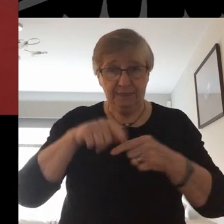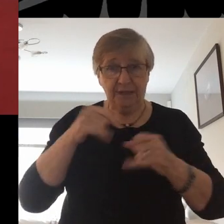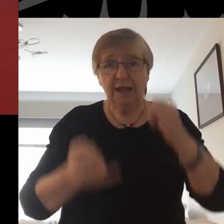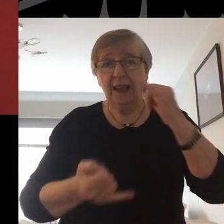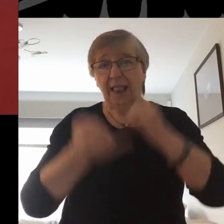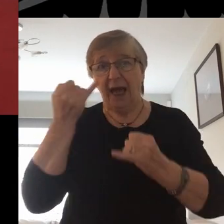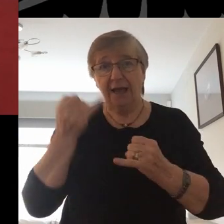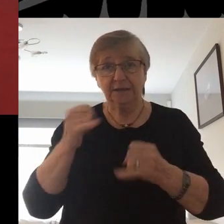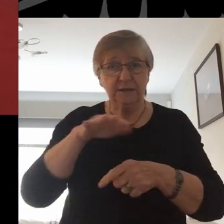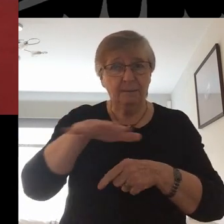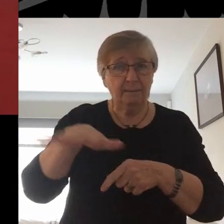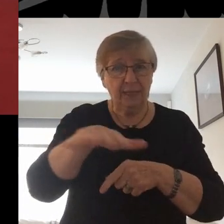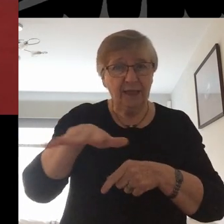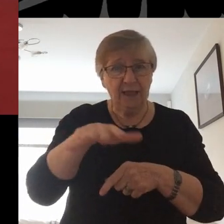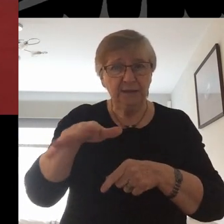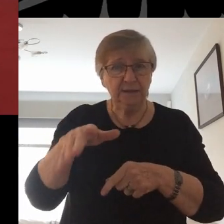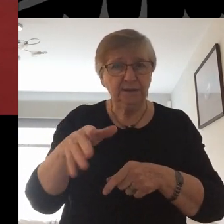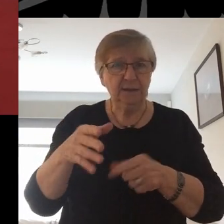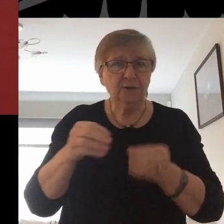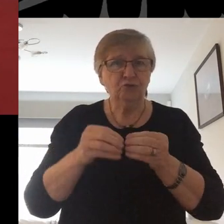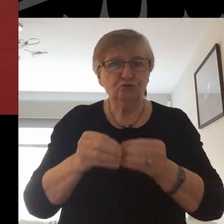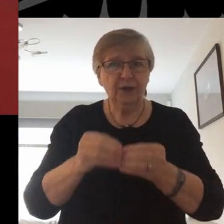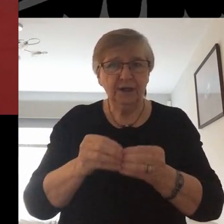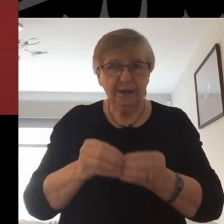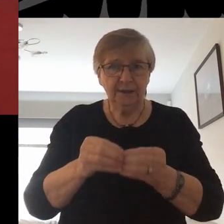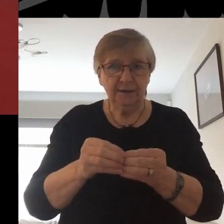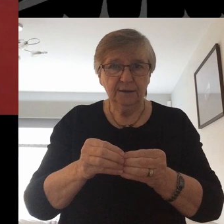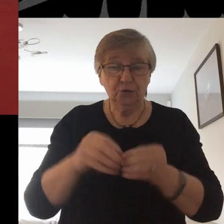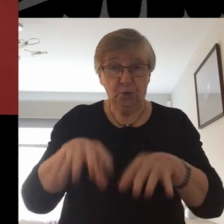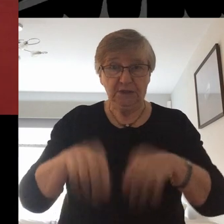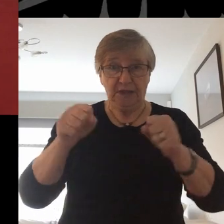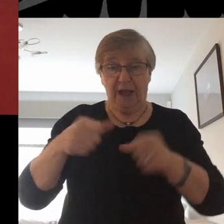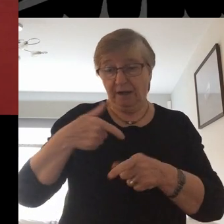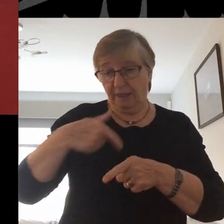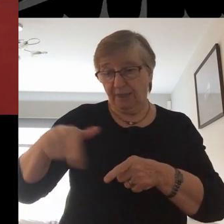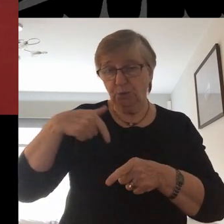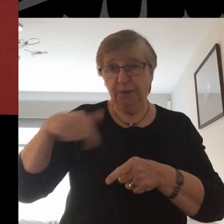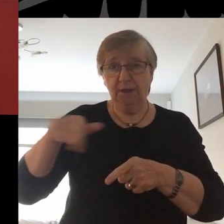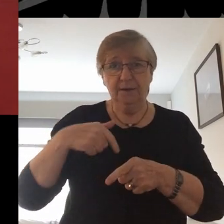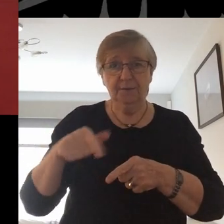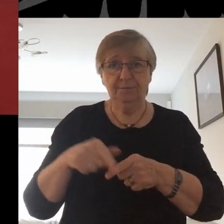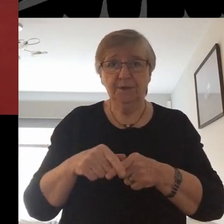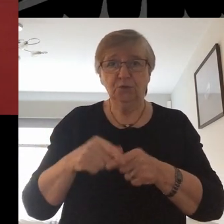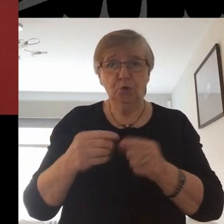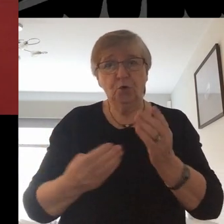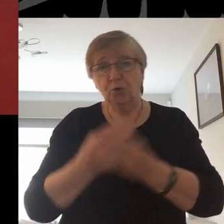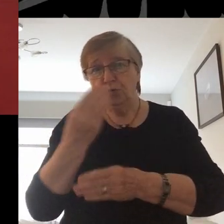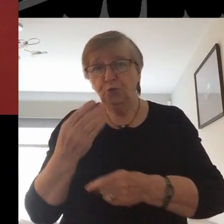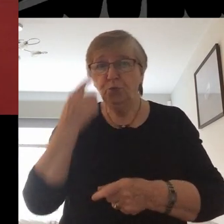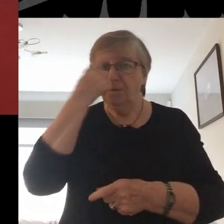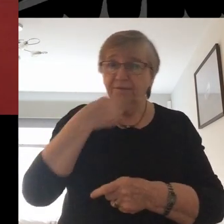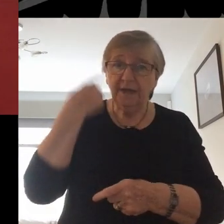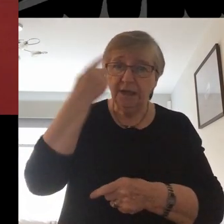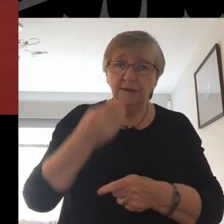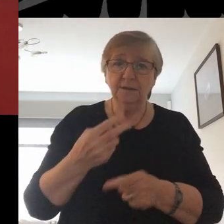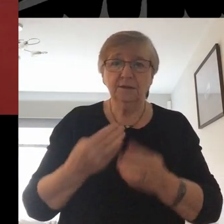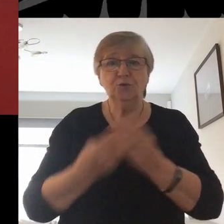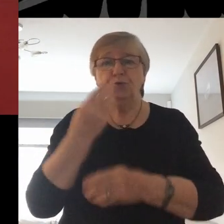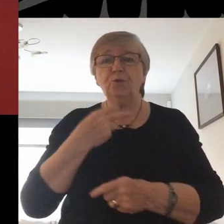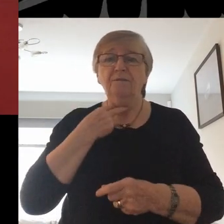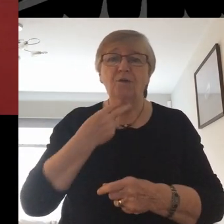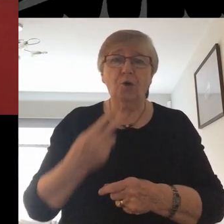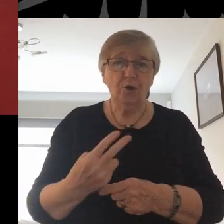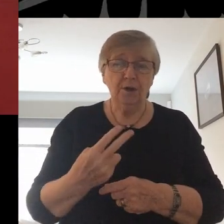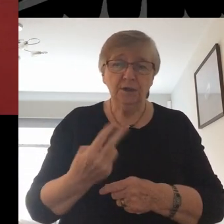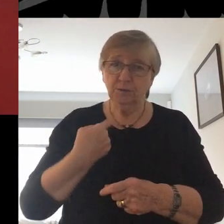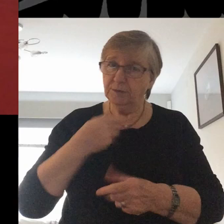here at Claremont. He's just beginning this week. So he'll be a new face to folk and a new voice. We're delighted